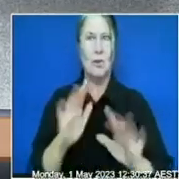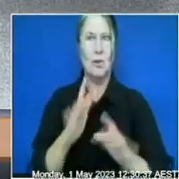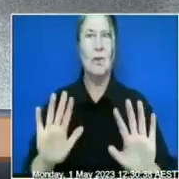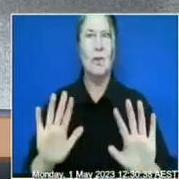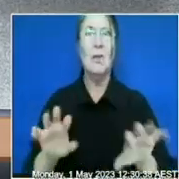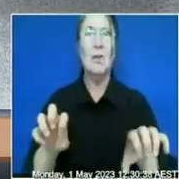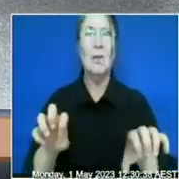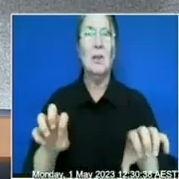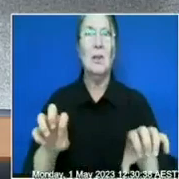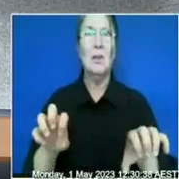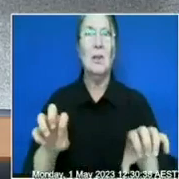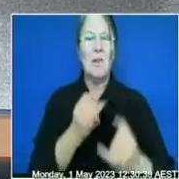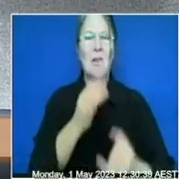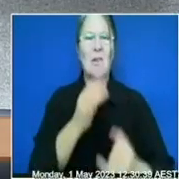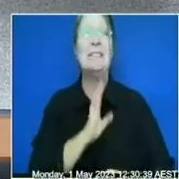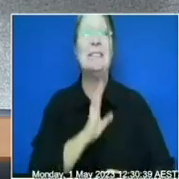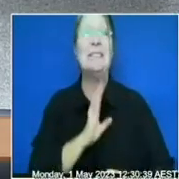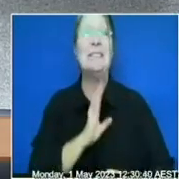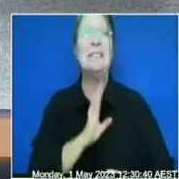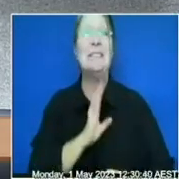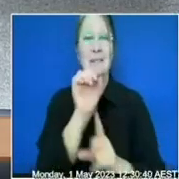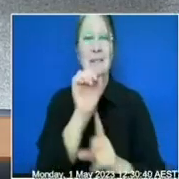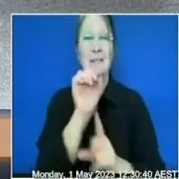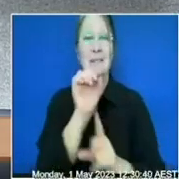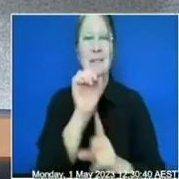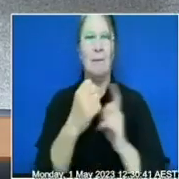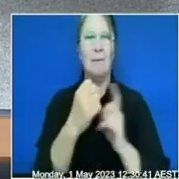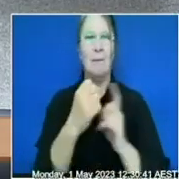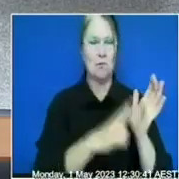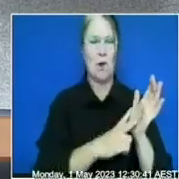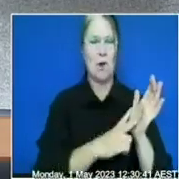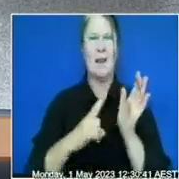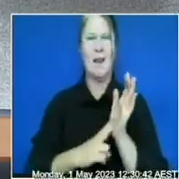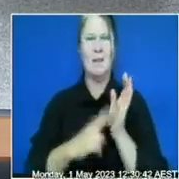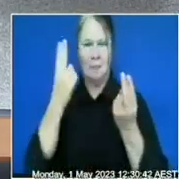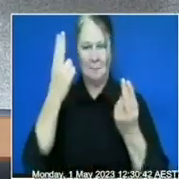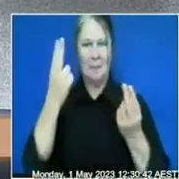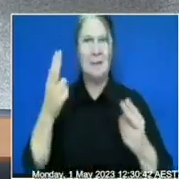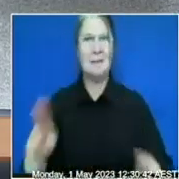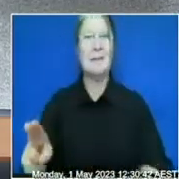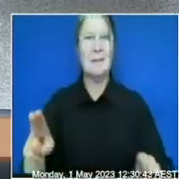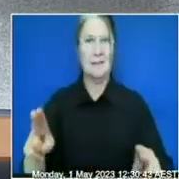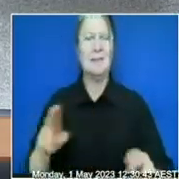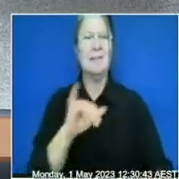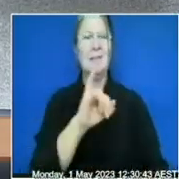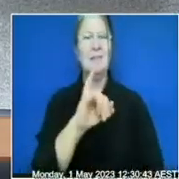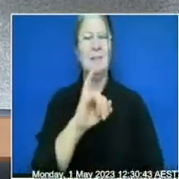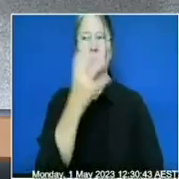and also to express my condolences to the Nelson family.